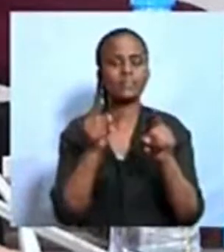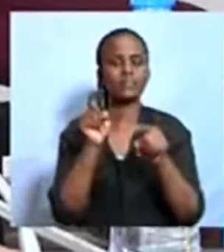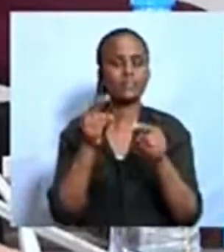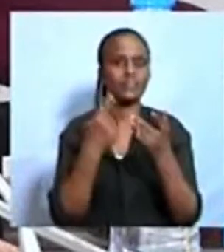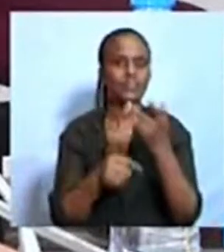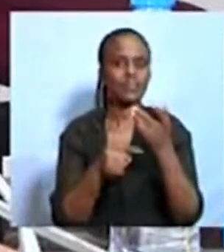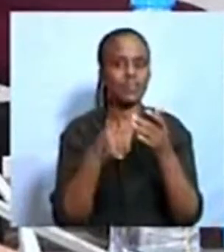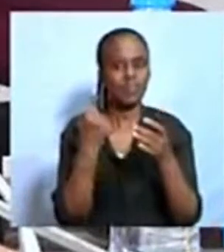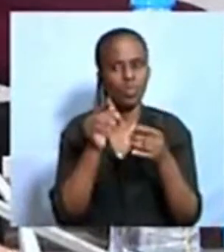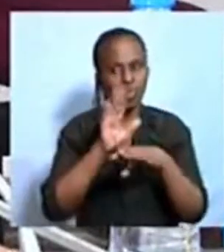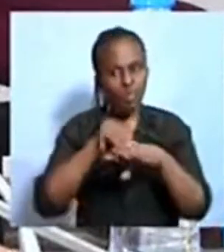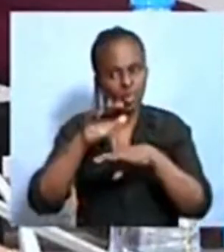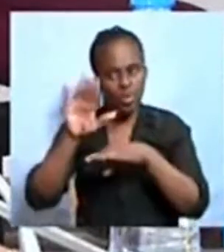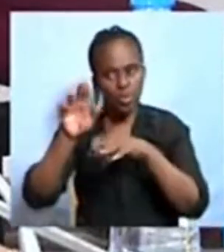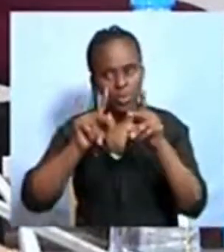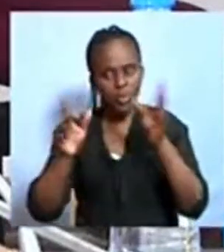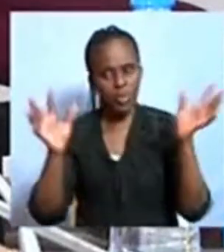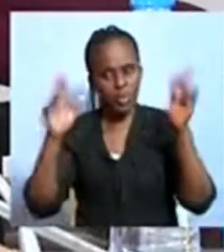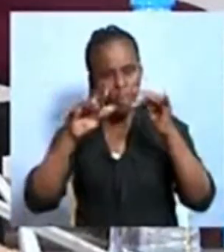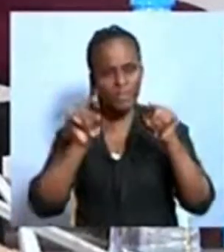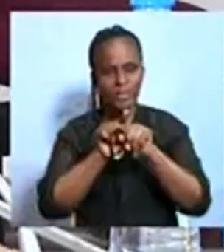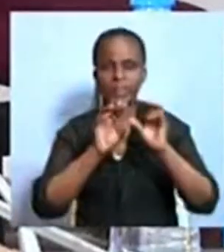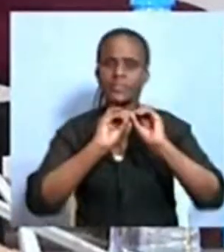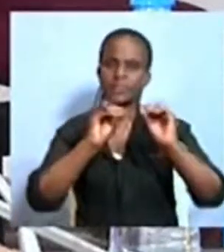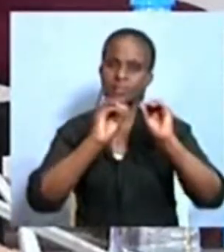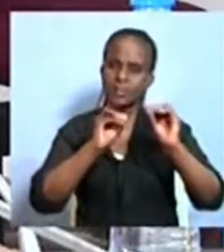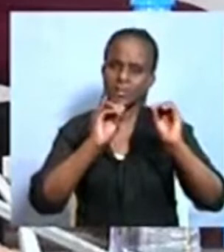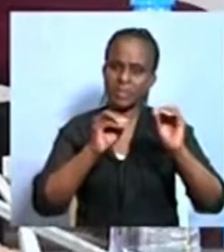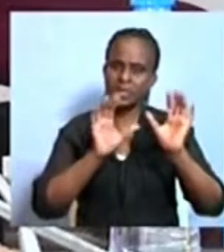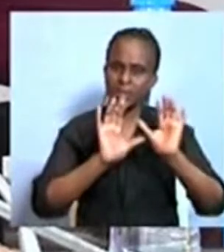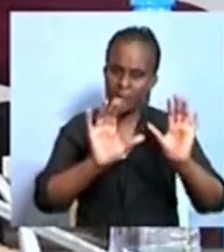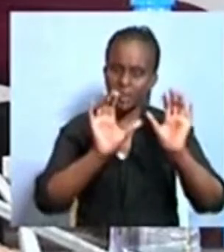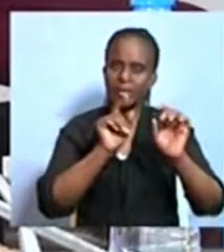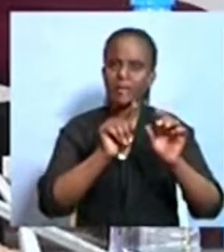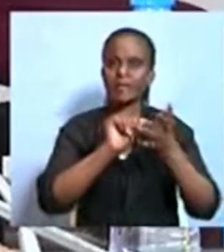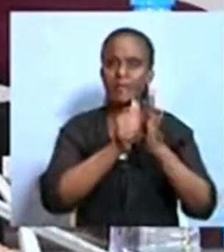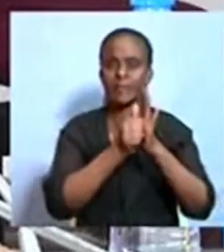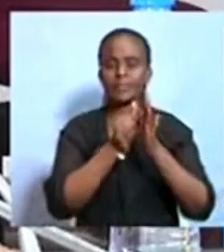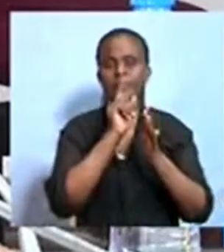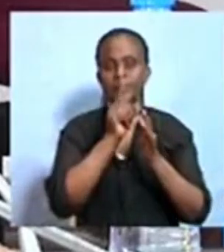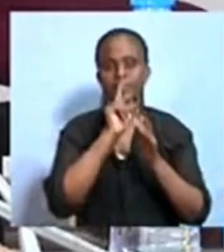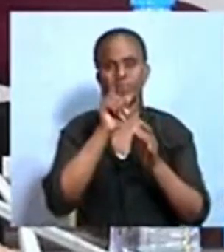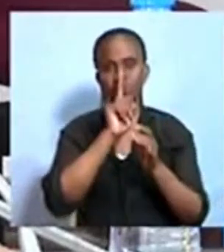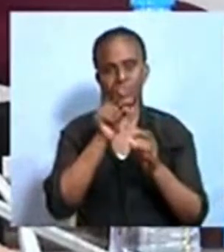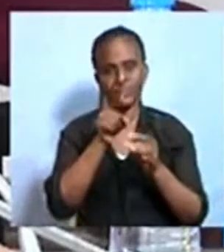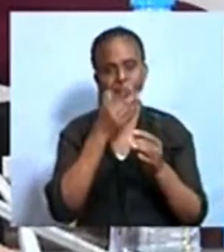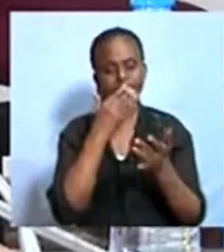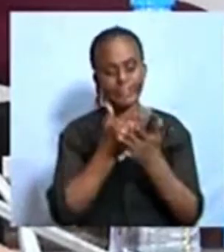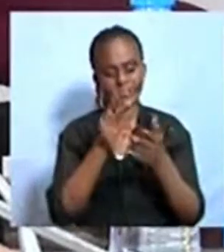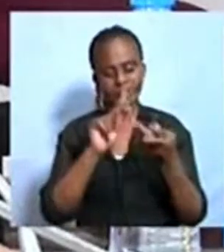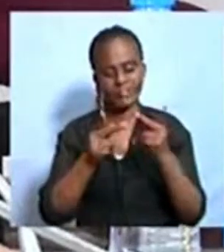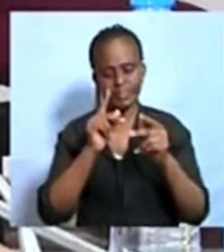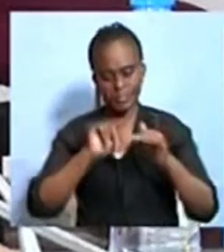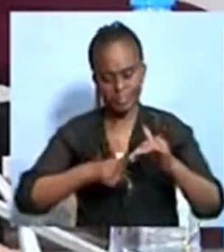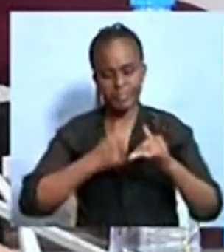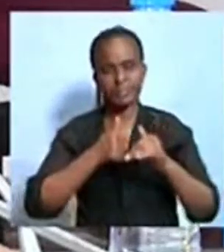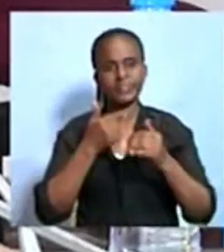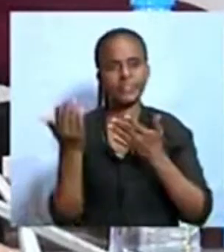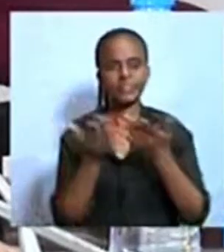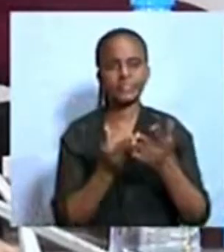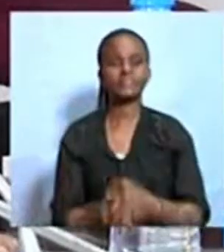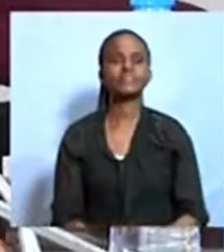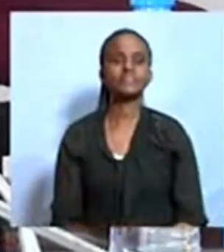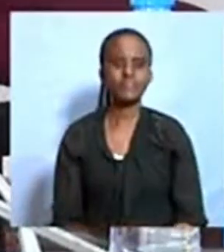to call his people under a tree and be able to still continue push this agenda. We really think that this is a partnership that we need to be bringing